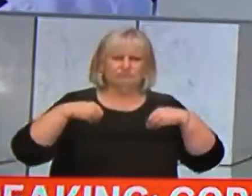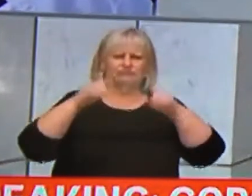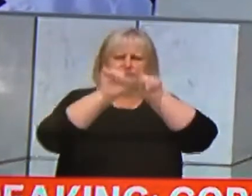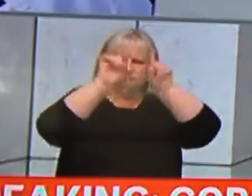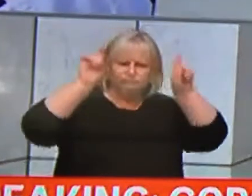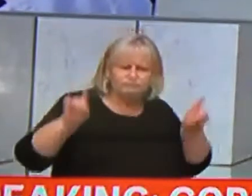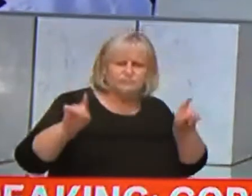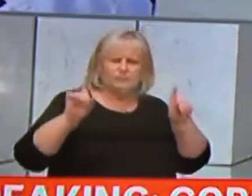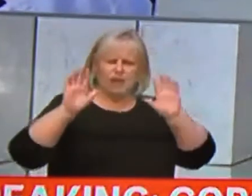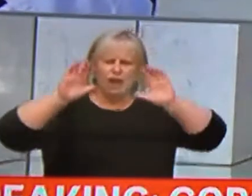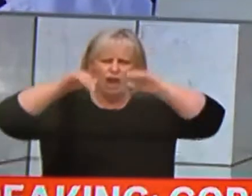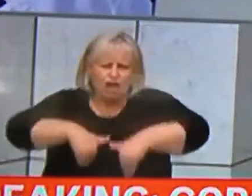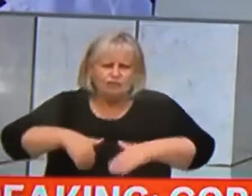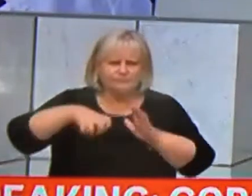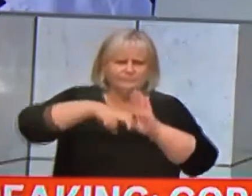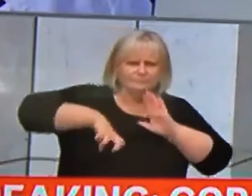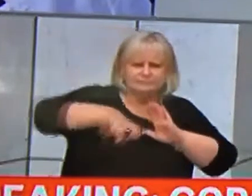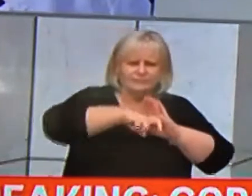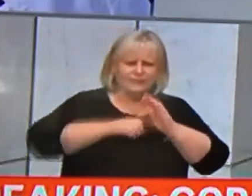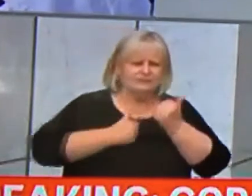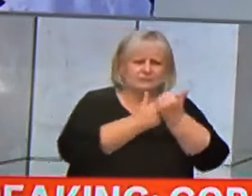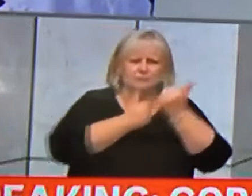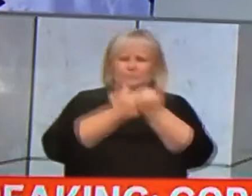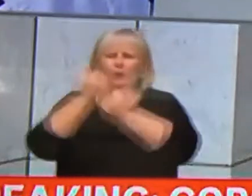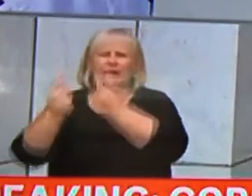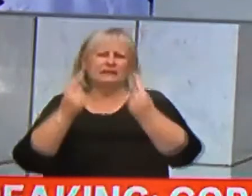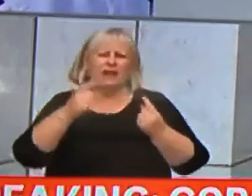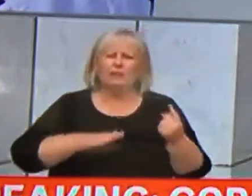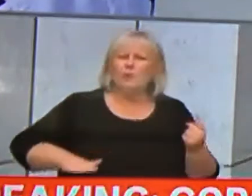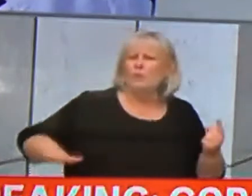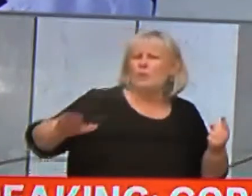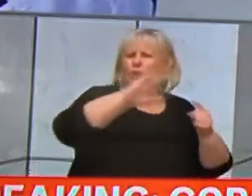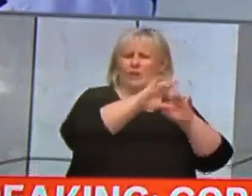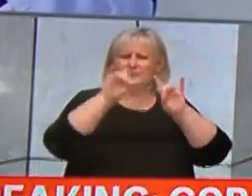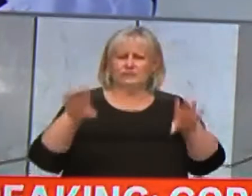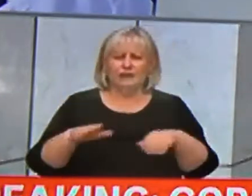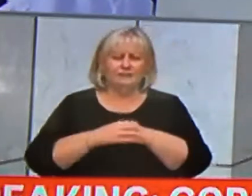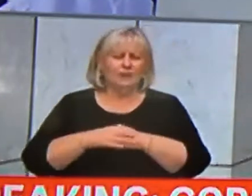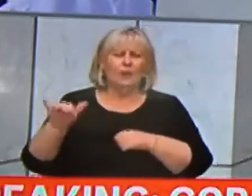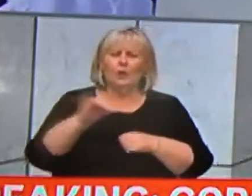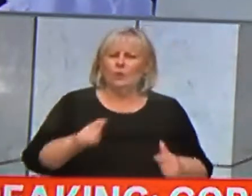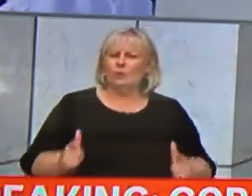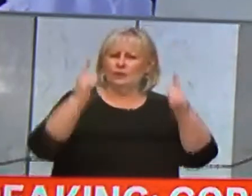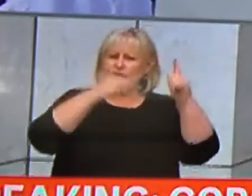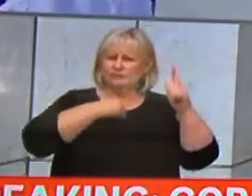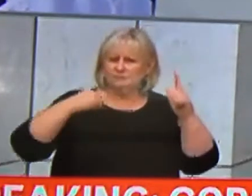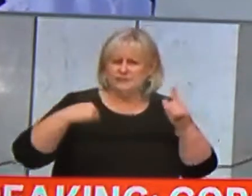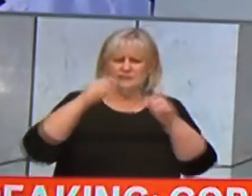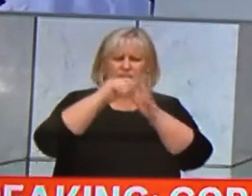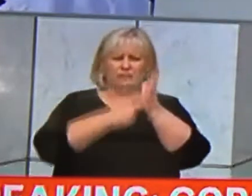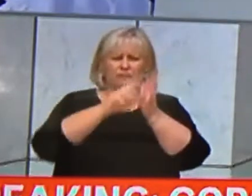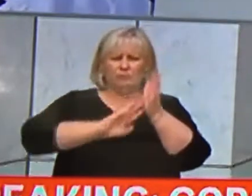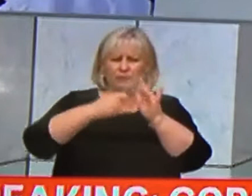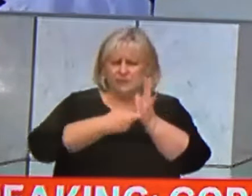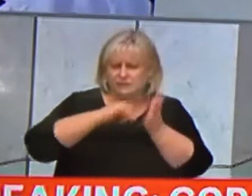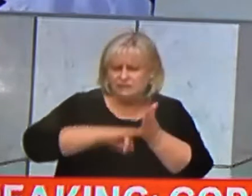and supporting each other all around the country. On behalf of all the premiers and chief ministers and myself, the members of the